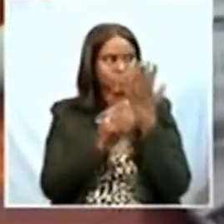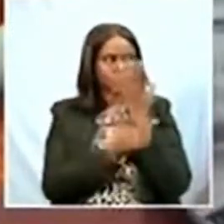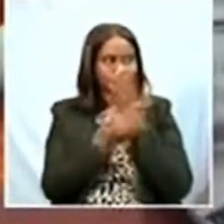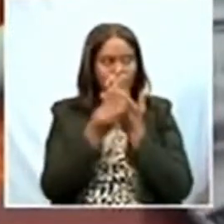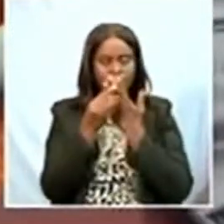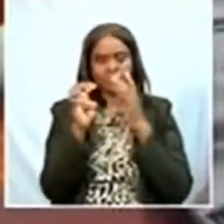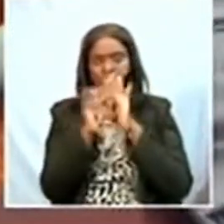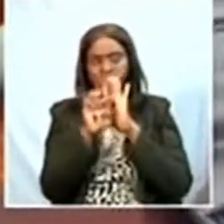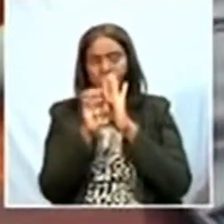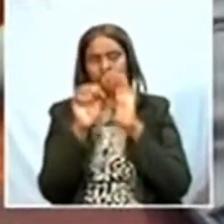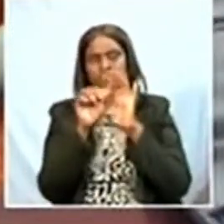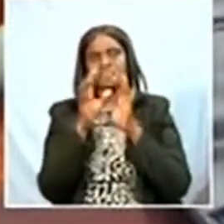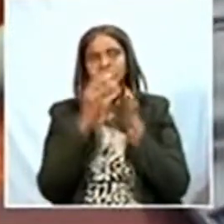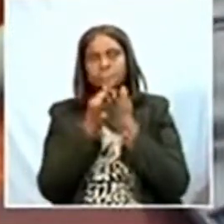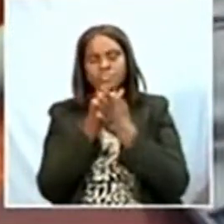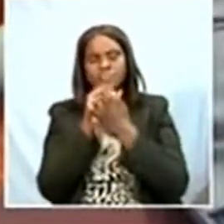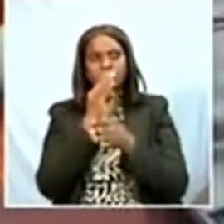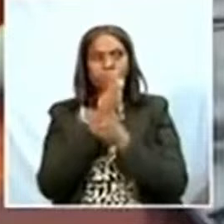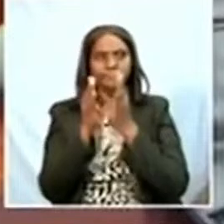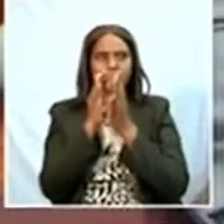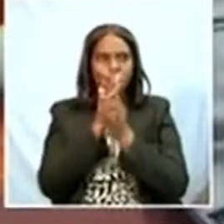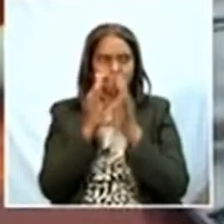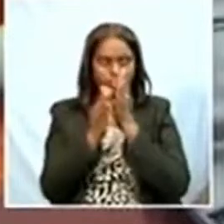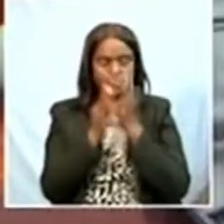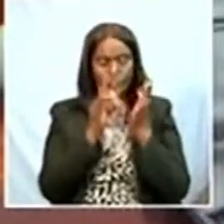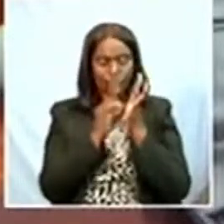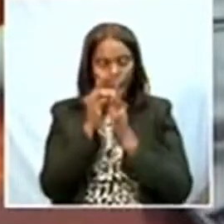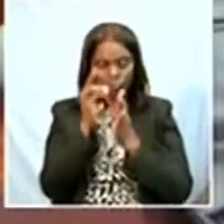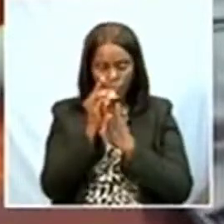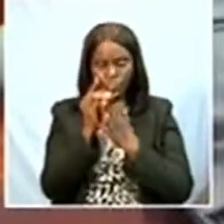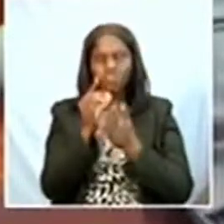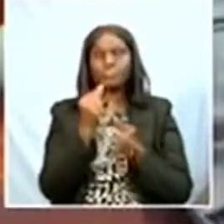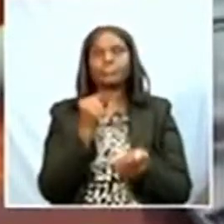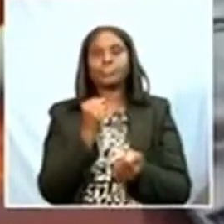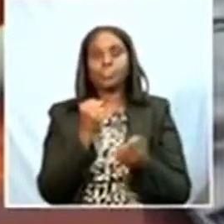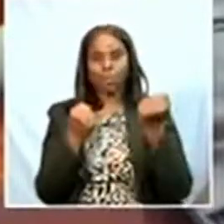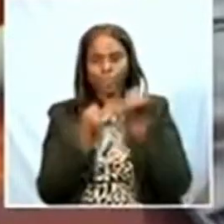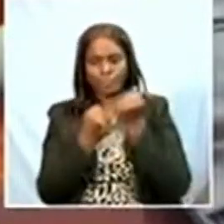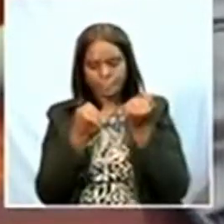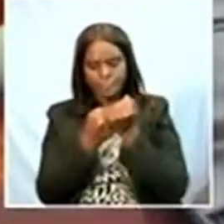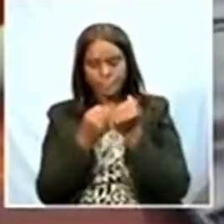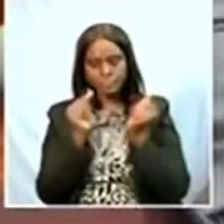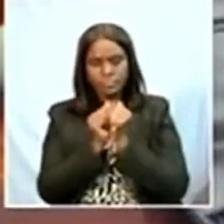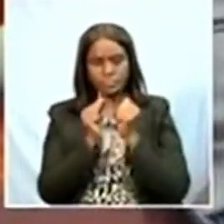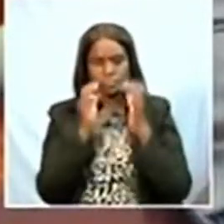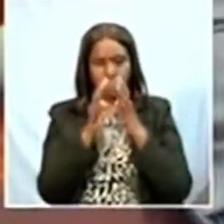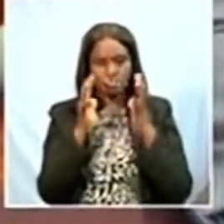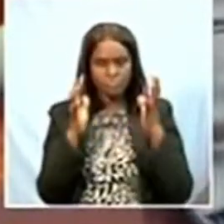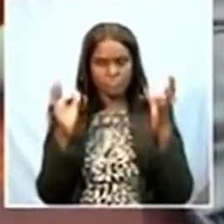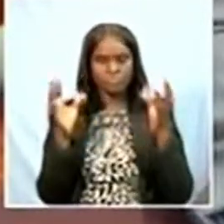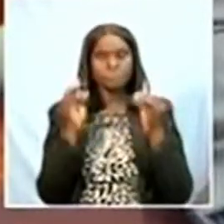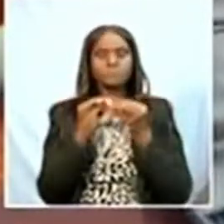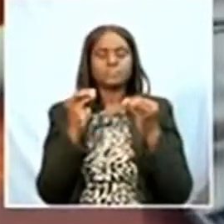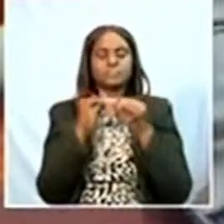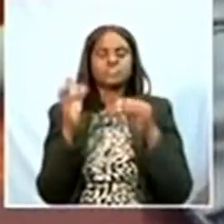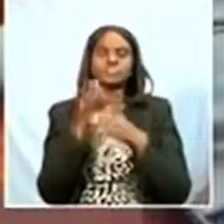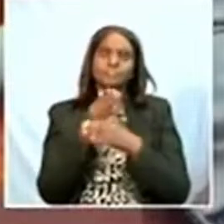in financing infrastructure development, boosting industrialization, and expanding trade.